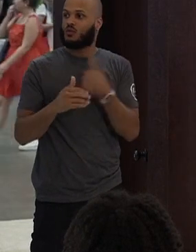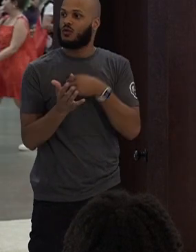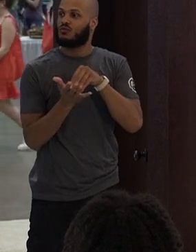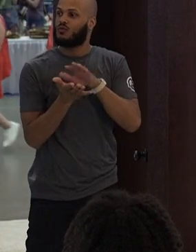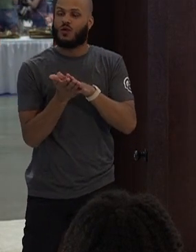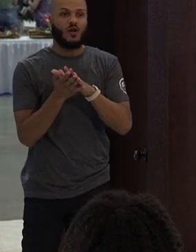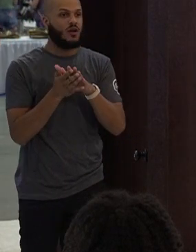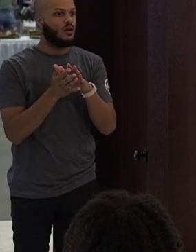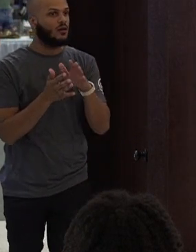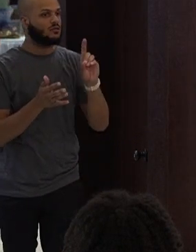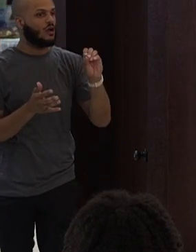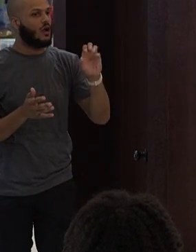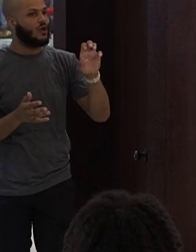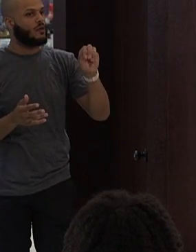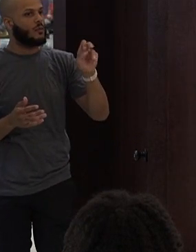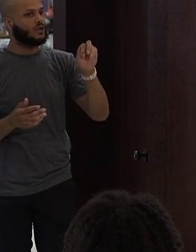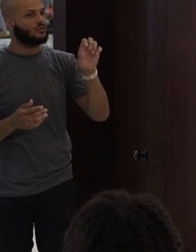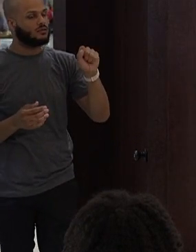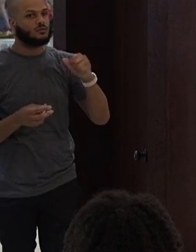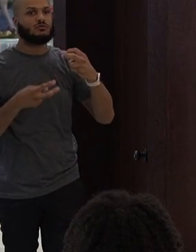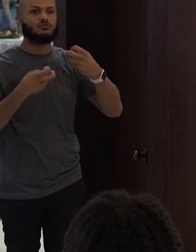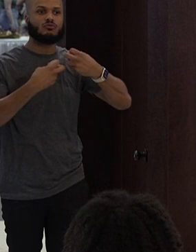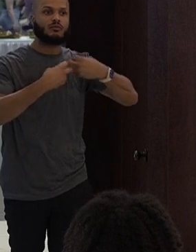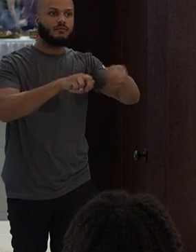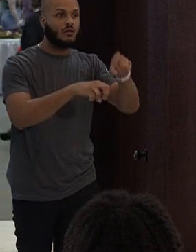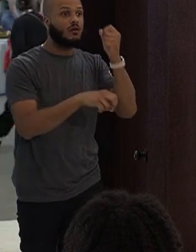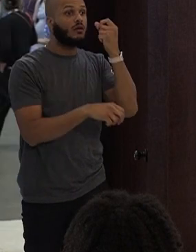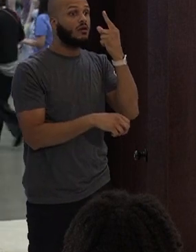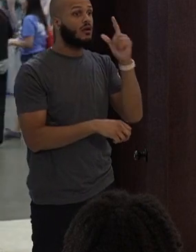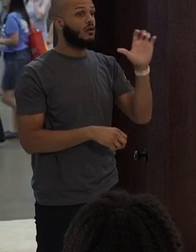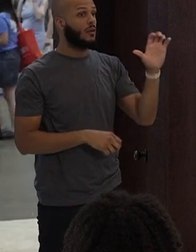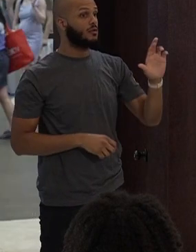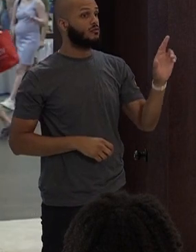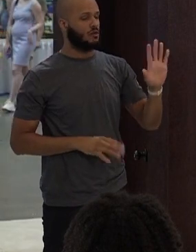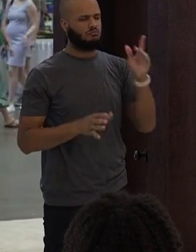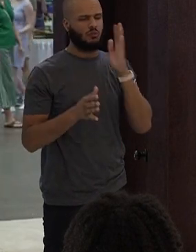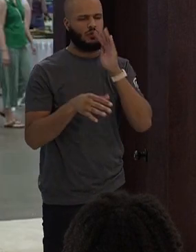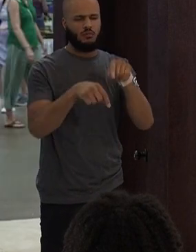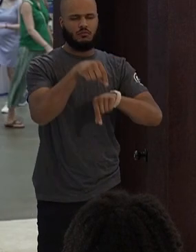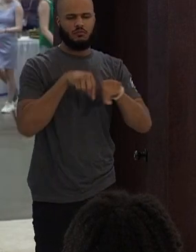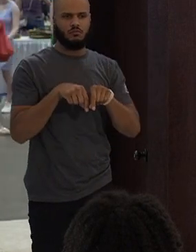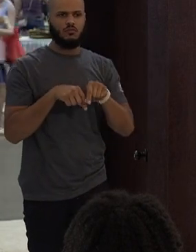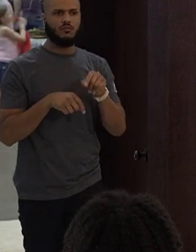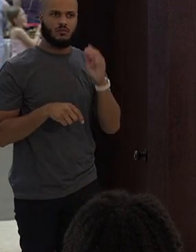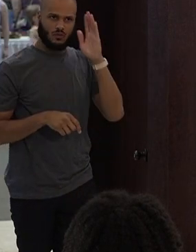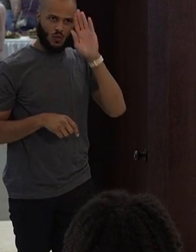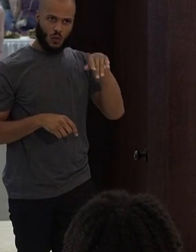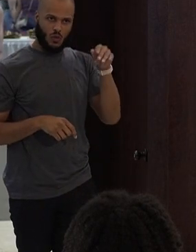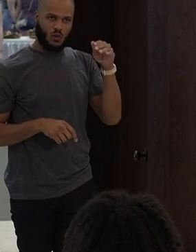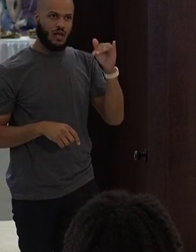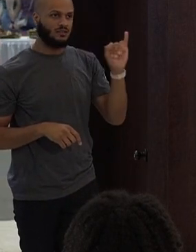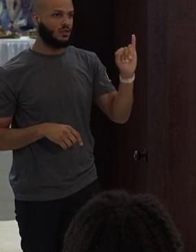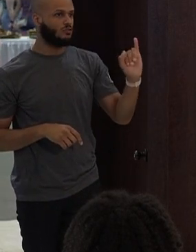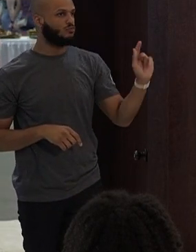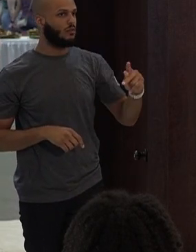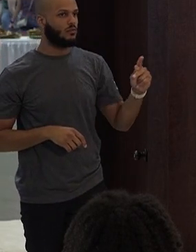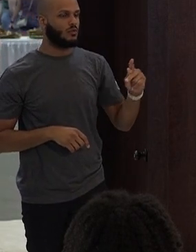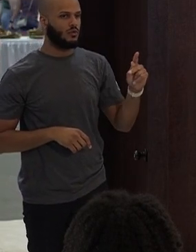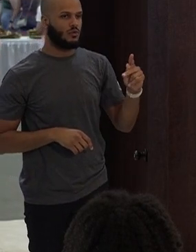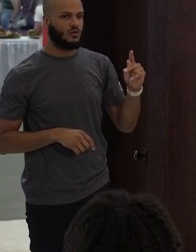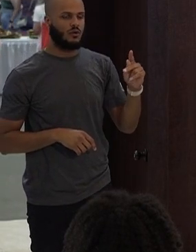documents on copyright transfers. Copyright, by the way, so it's intellectual property. All right, we call that